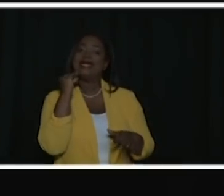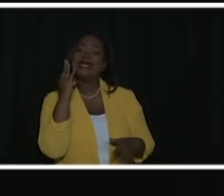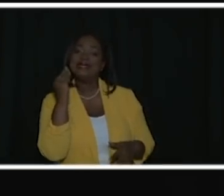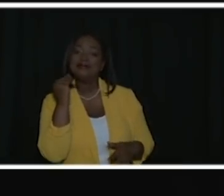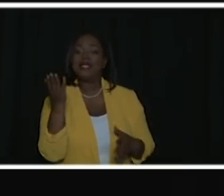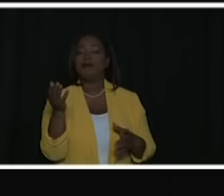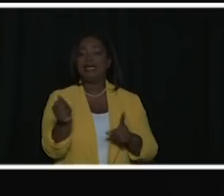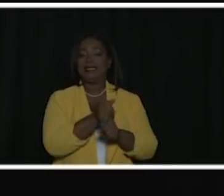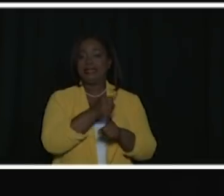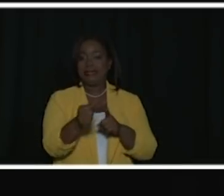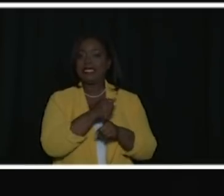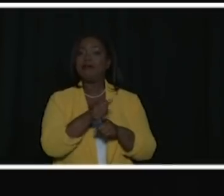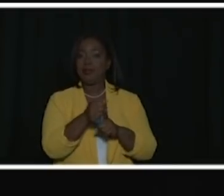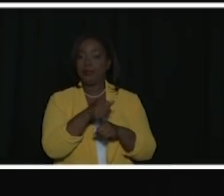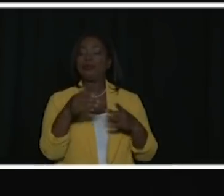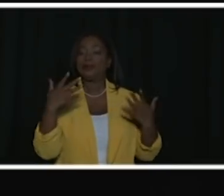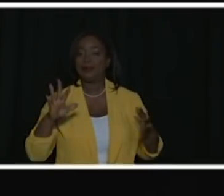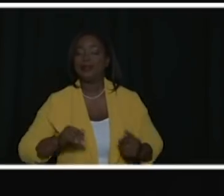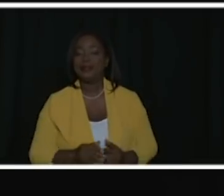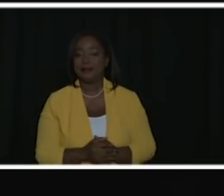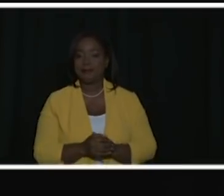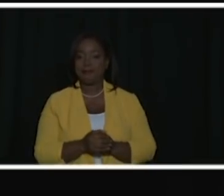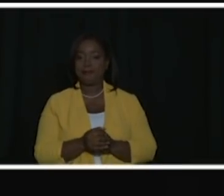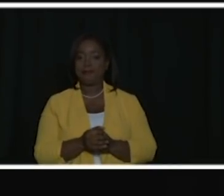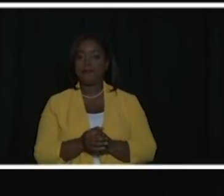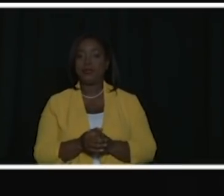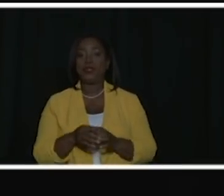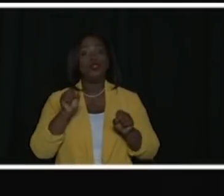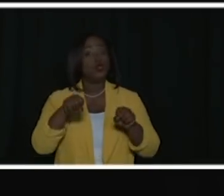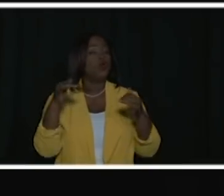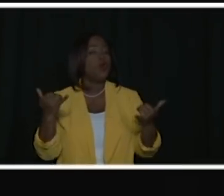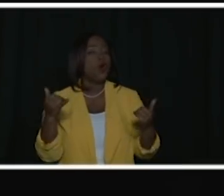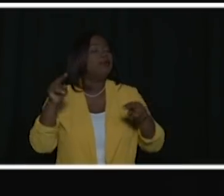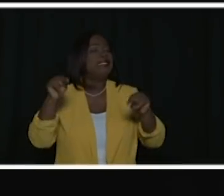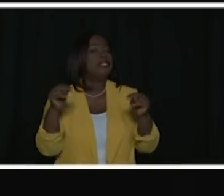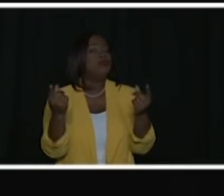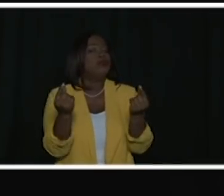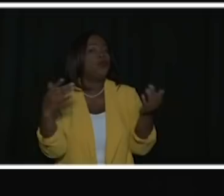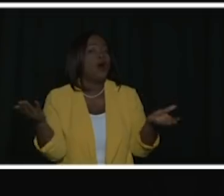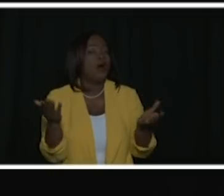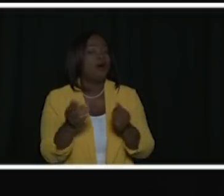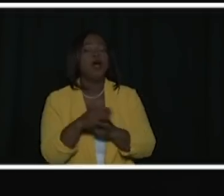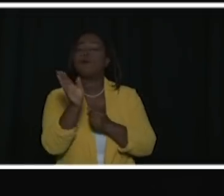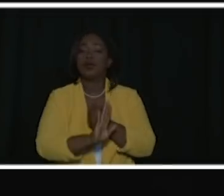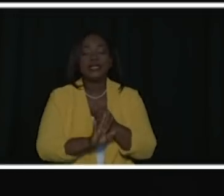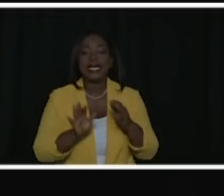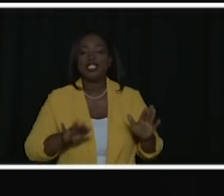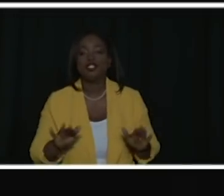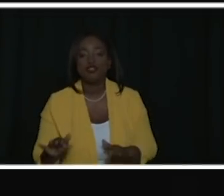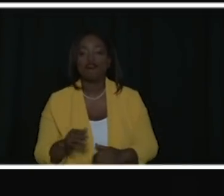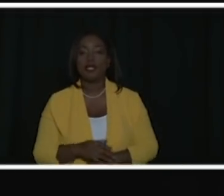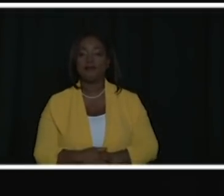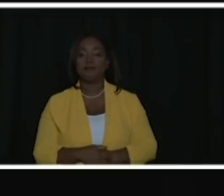Jamaica on a whole to protect our children. And what does it mean to protect your children? Because sometimes we feel they